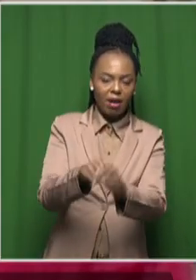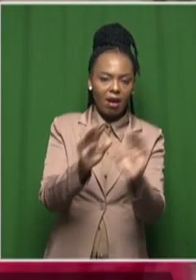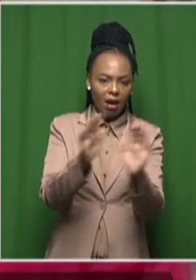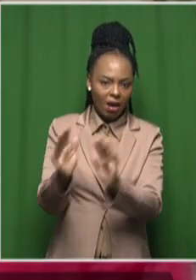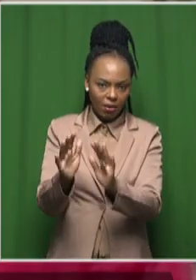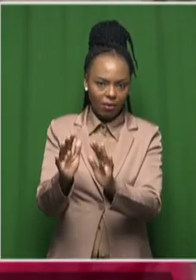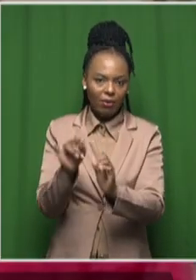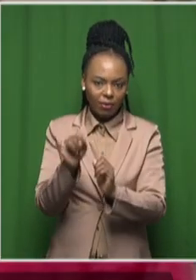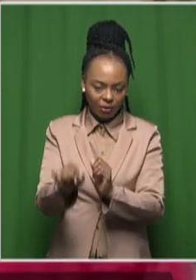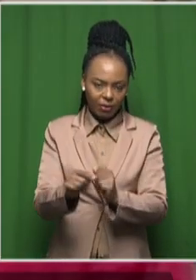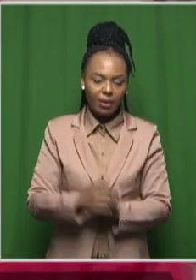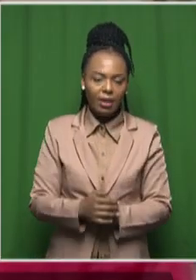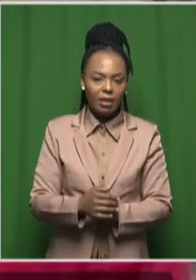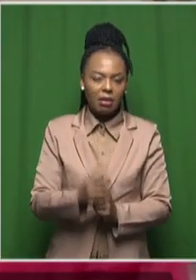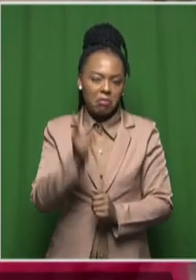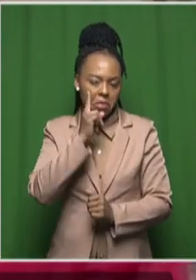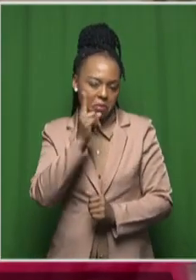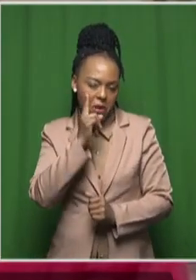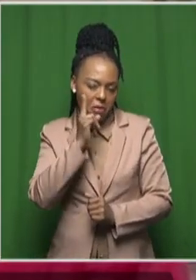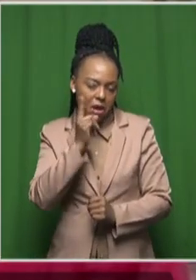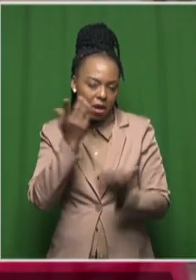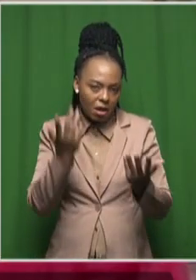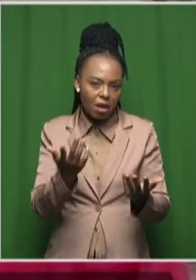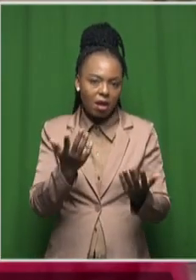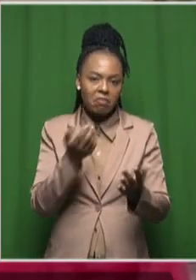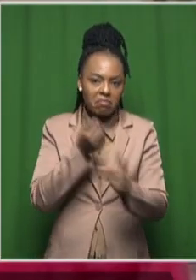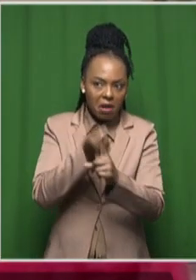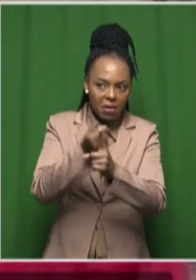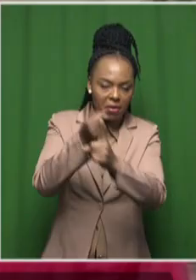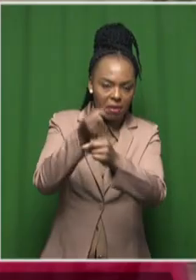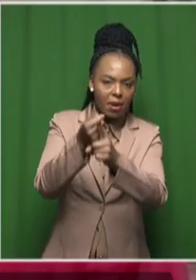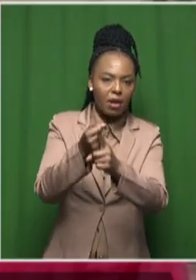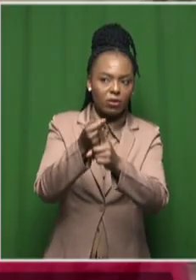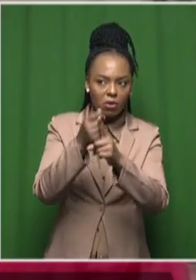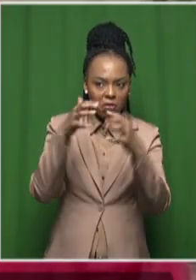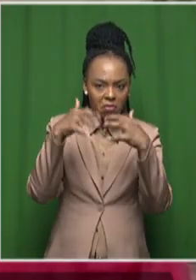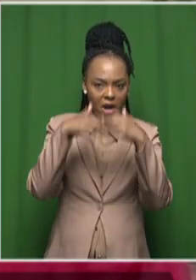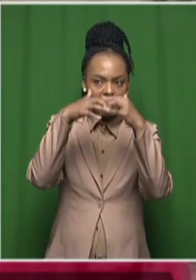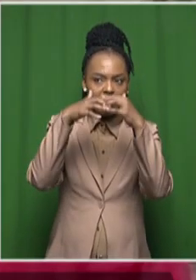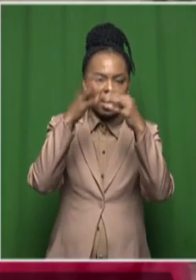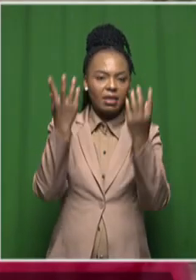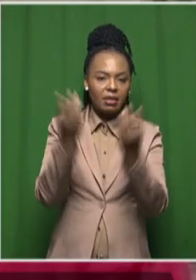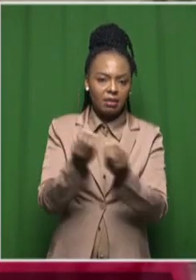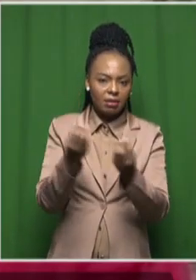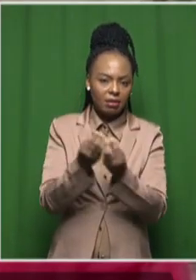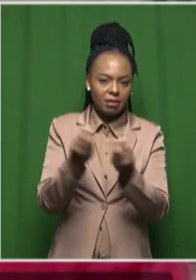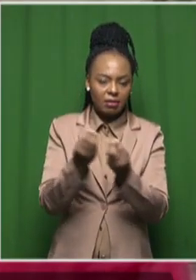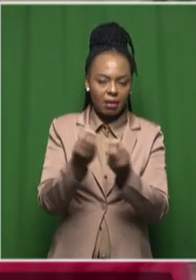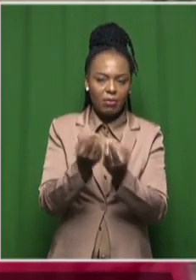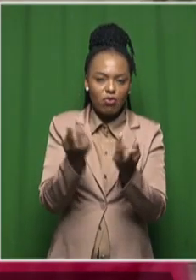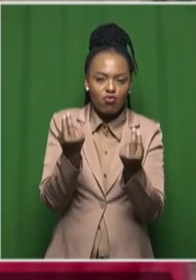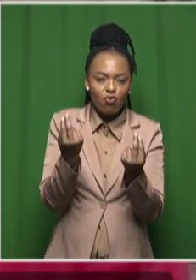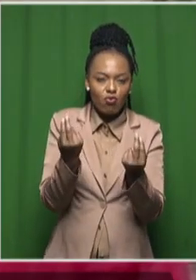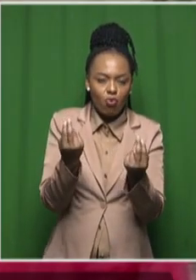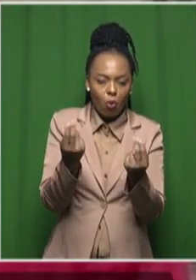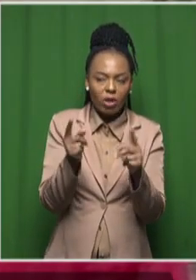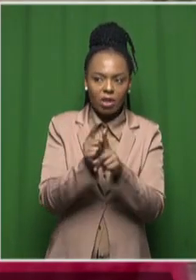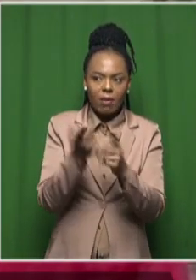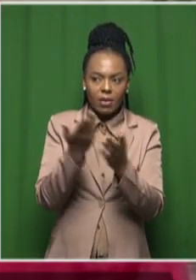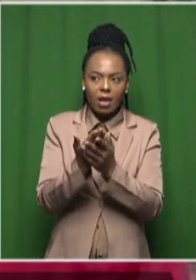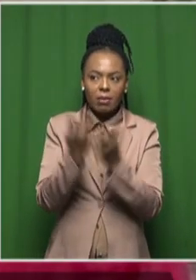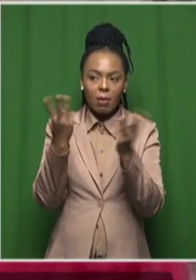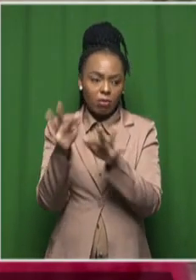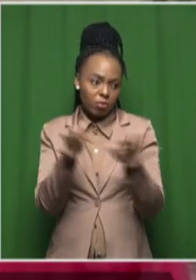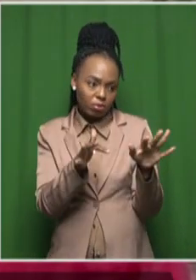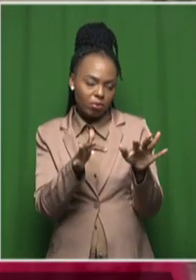wirework, and see how we can push them beyond their current forms to create something completely new and exciting, and